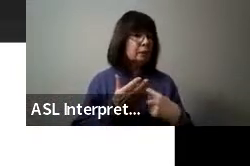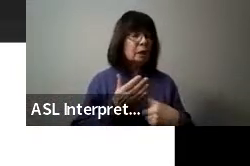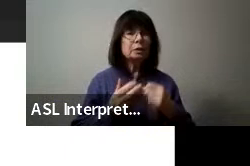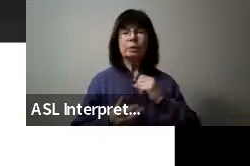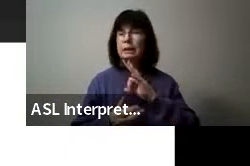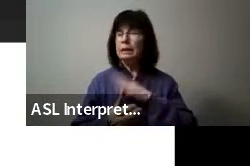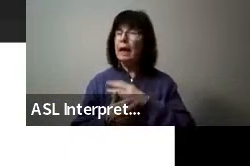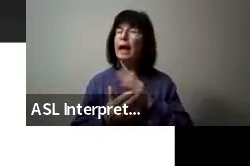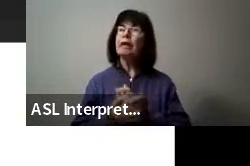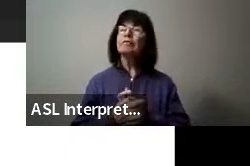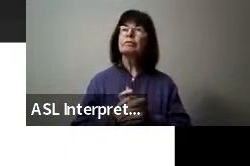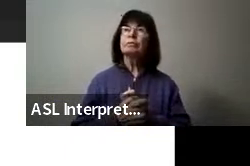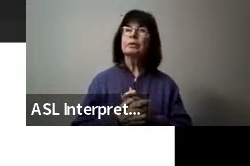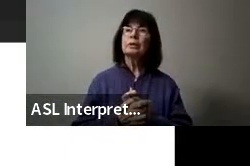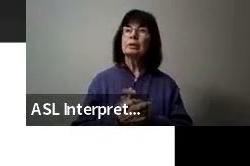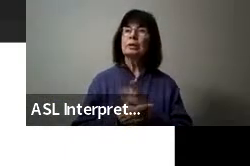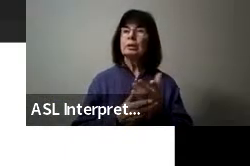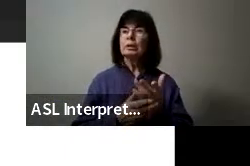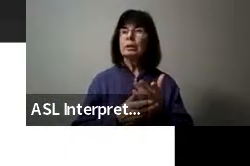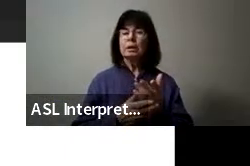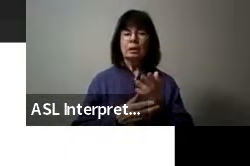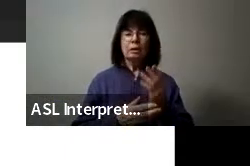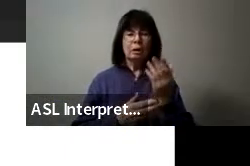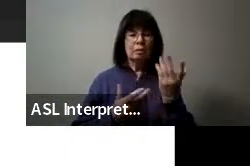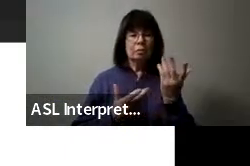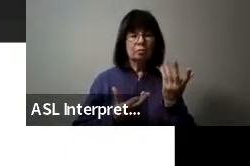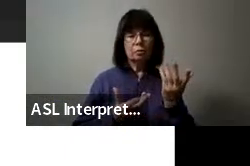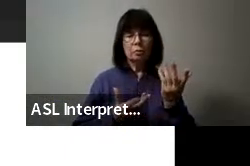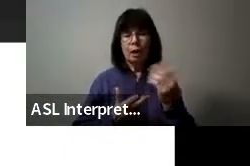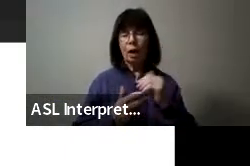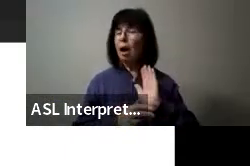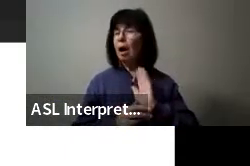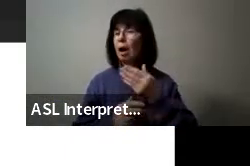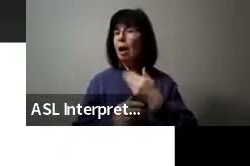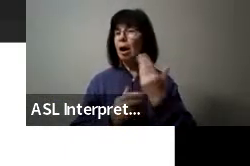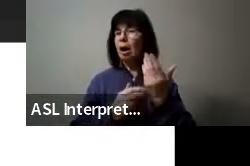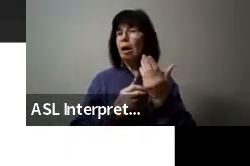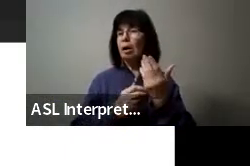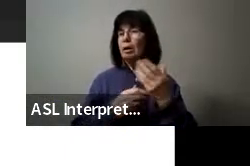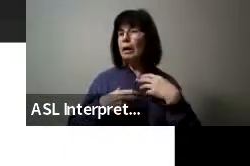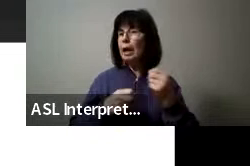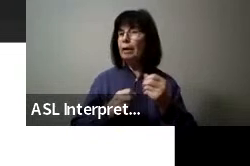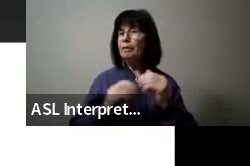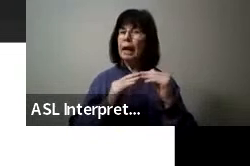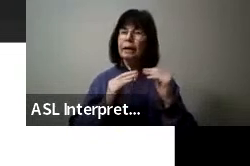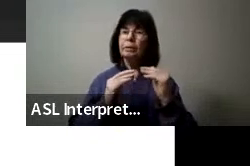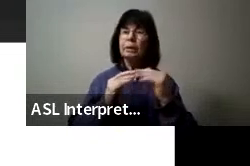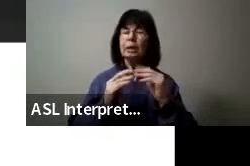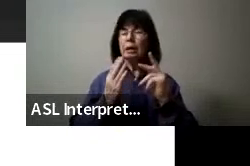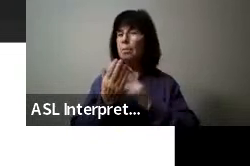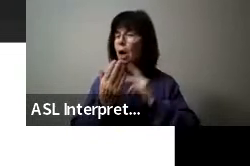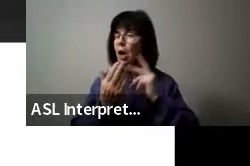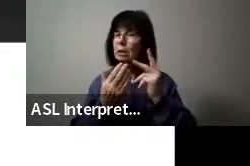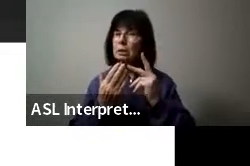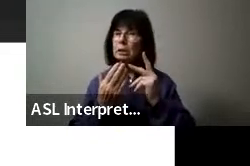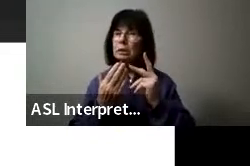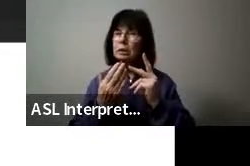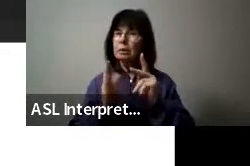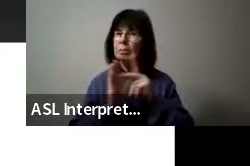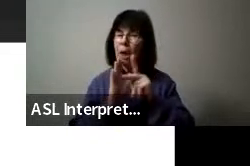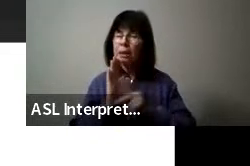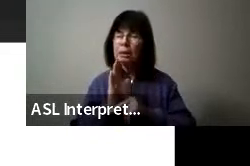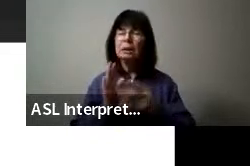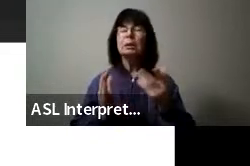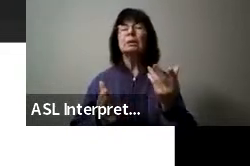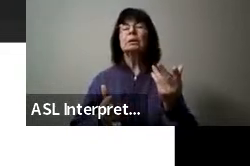division, within HEP and HPCP, our health equity policy and planning and health promotion community and